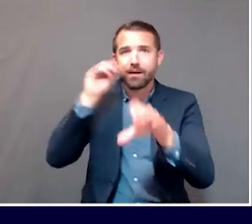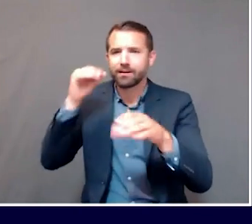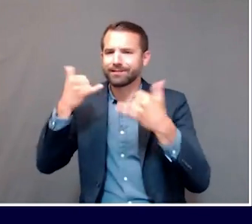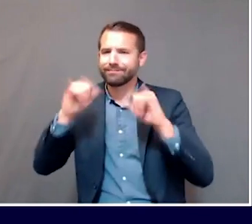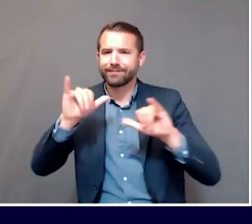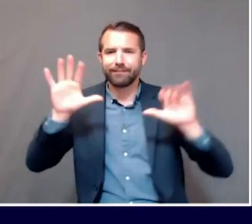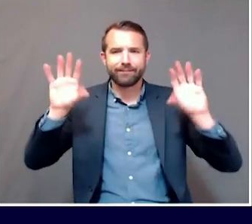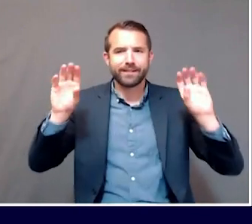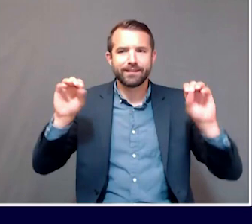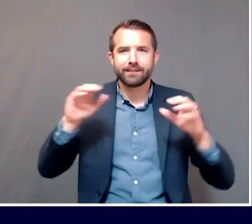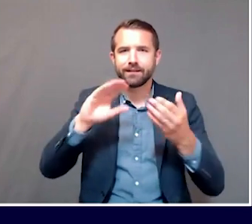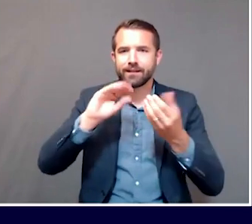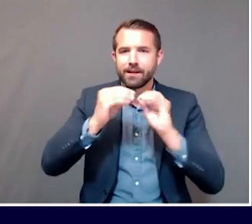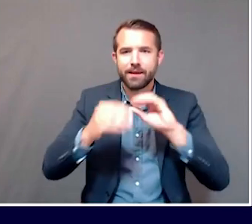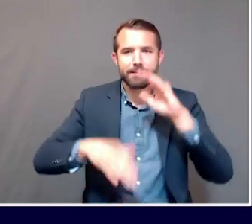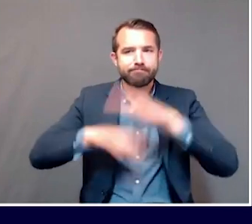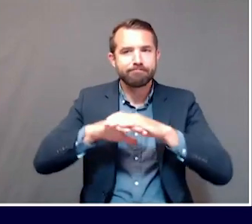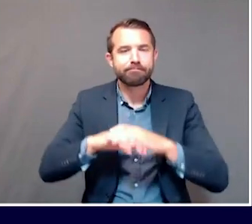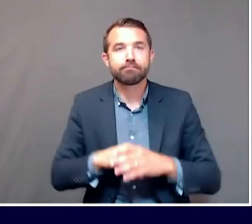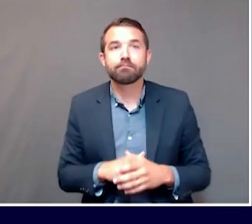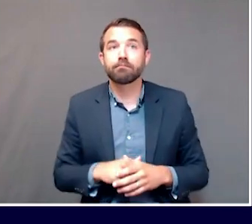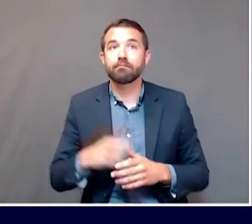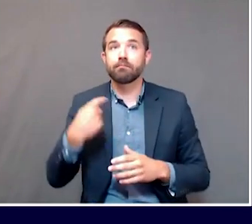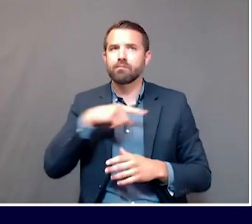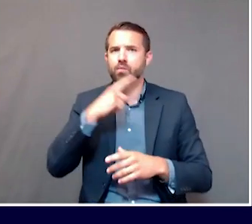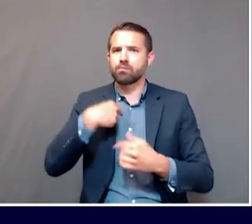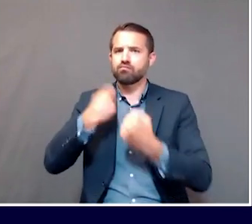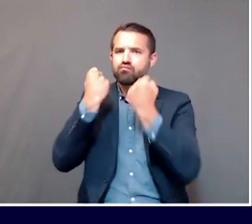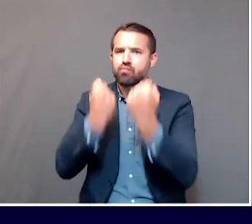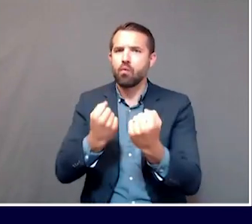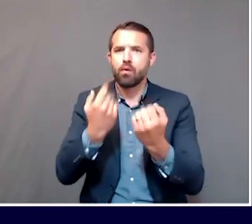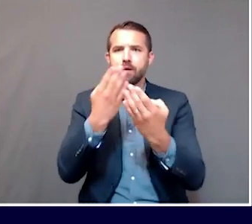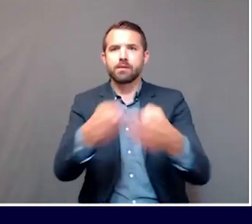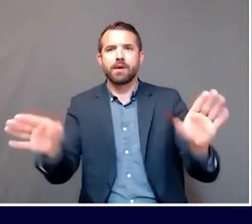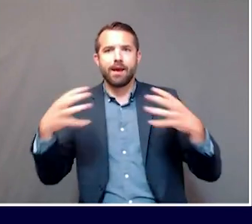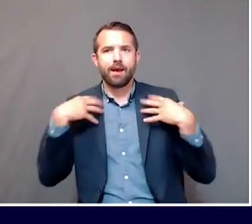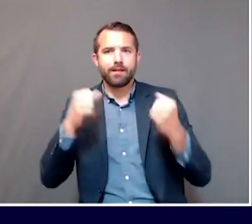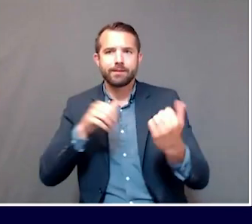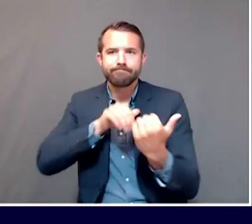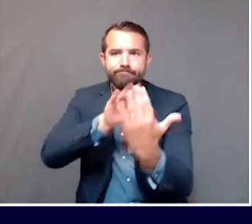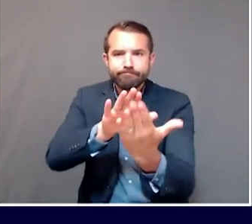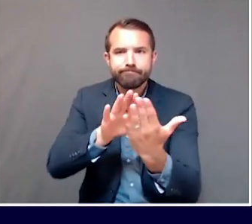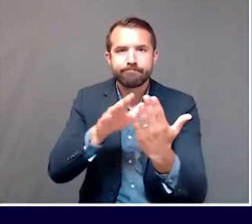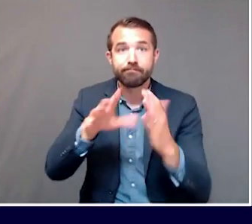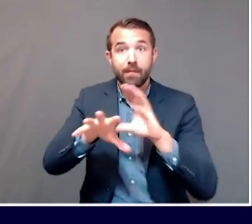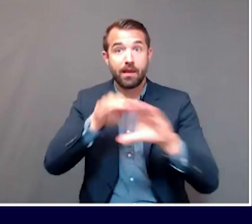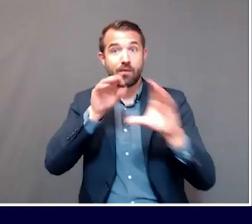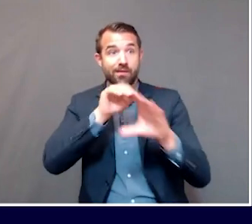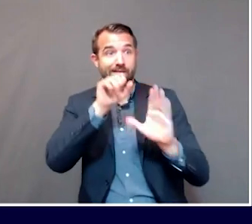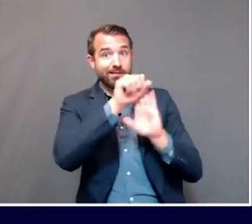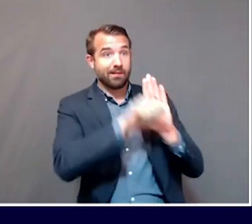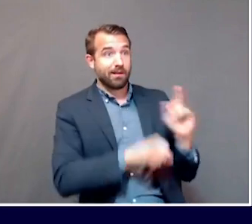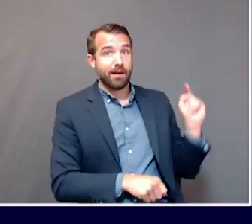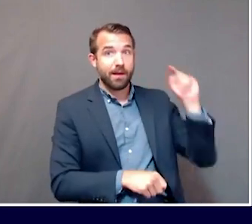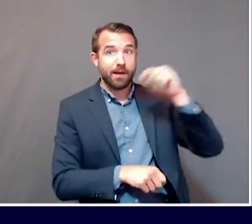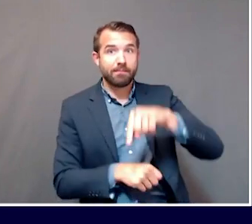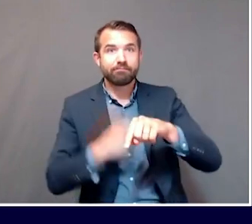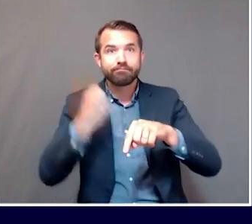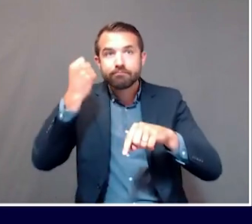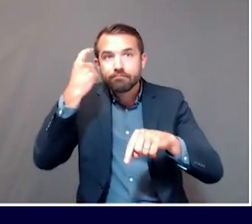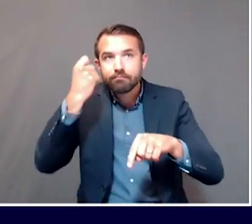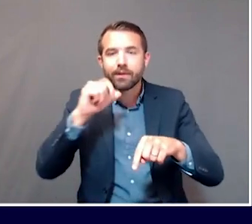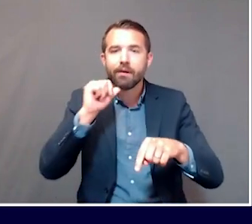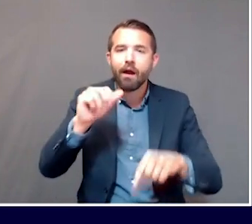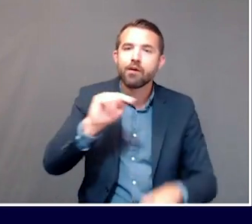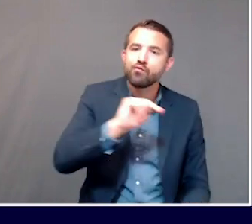very good public health measure, which says if you come from other states other than New Hampshire and Vermont, you